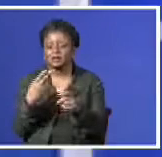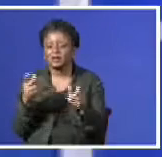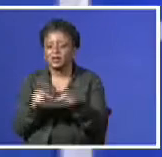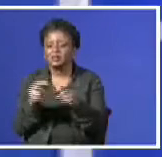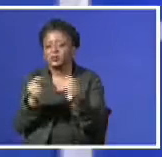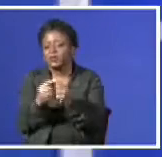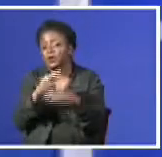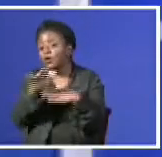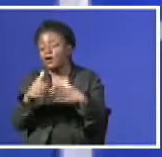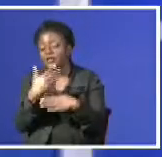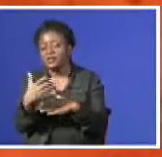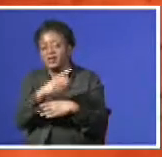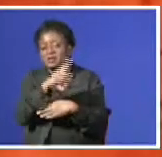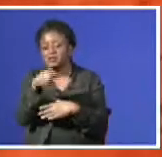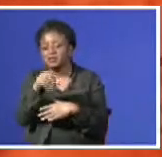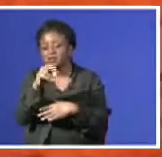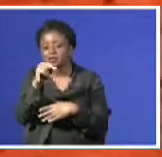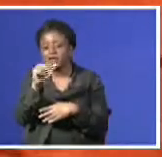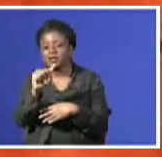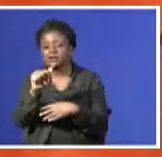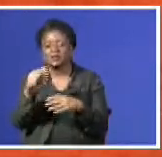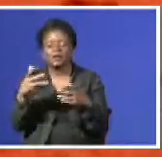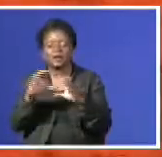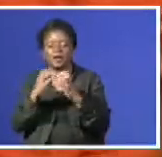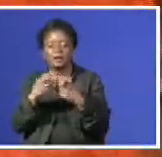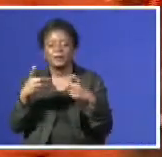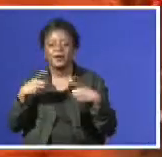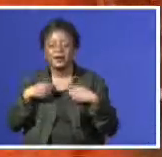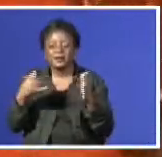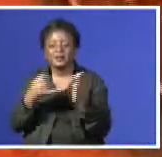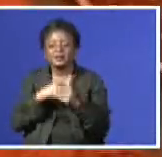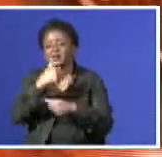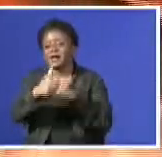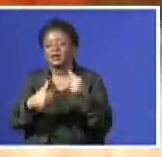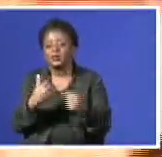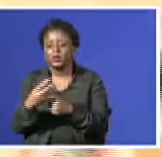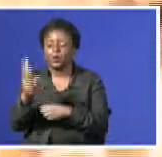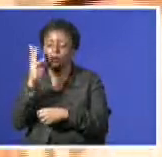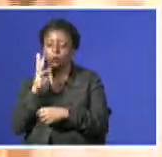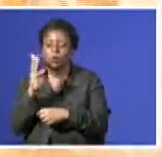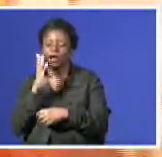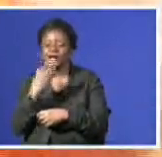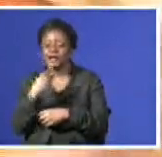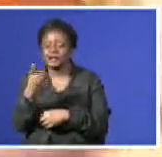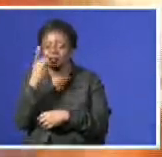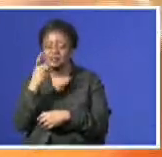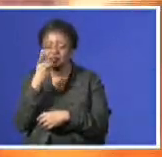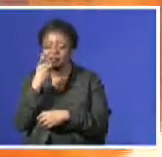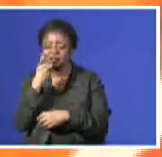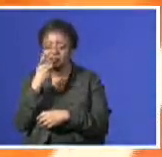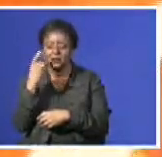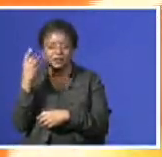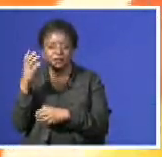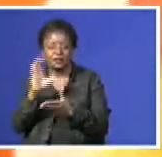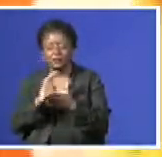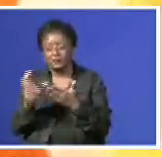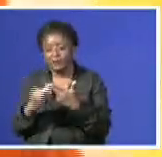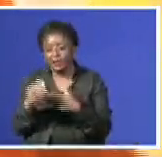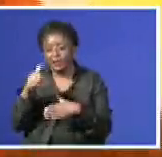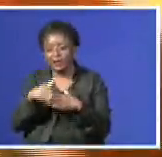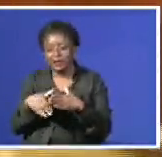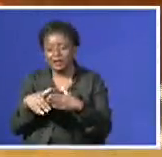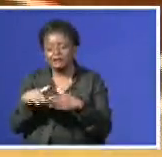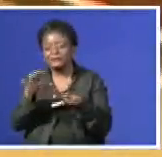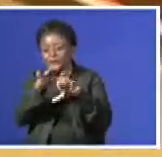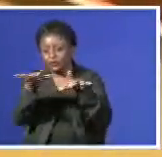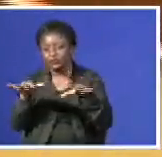The Zonta Clubs of New Providence hosted its annual wine and dinner concert in a virtual manner last evening with headliners Soca Queen Allison Hines and